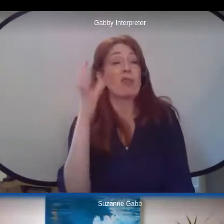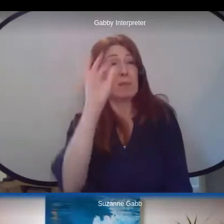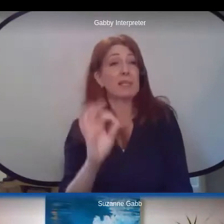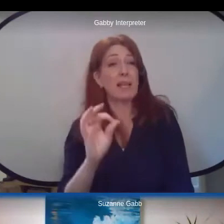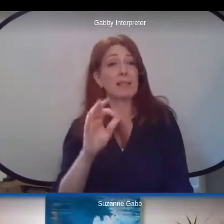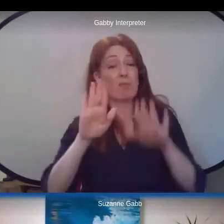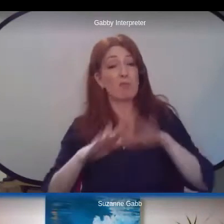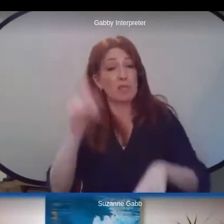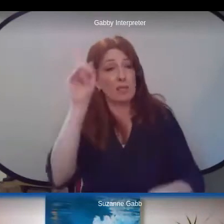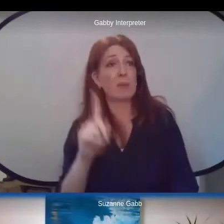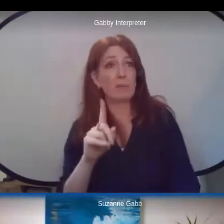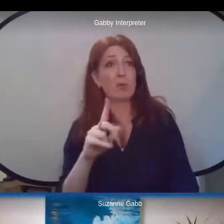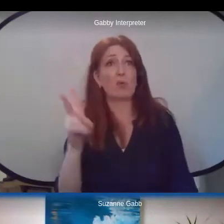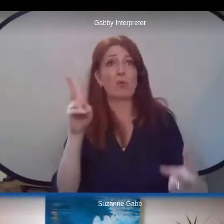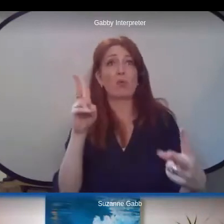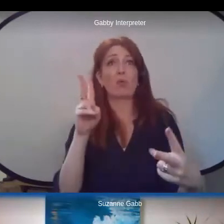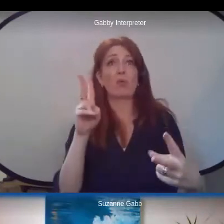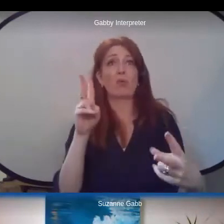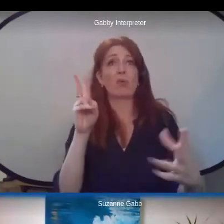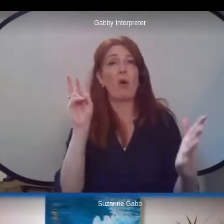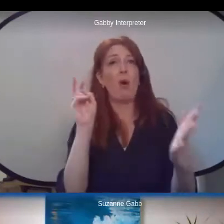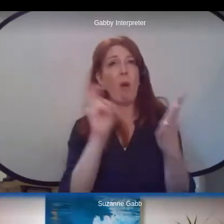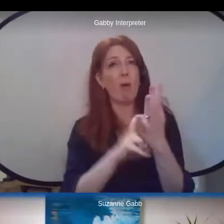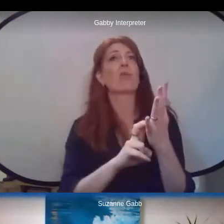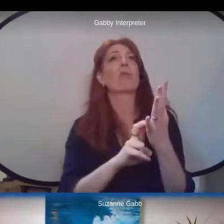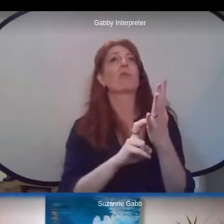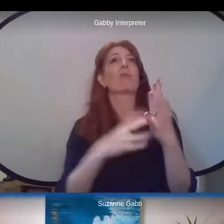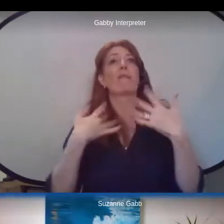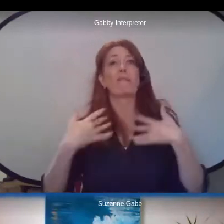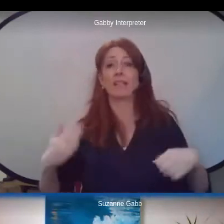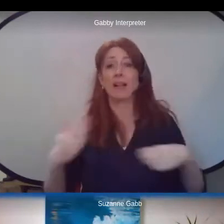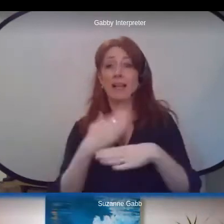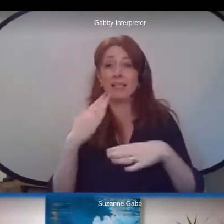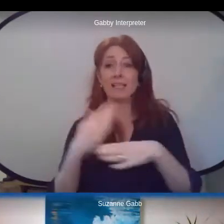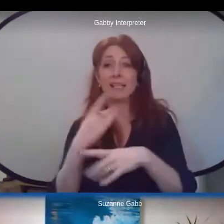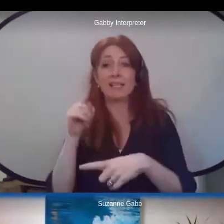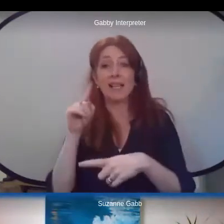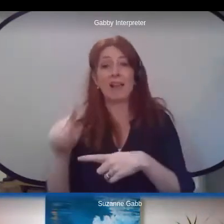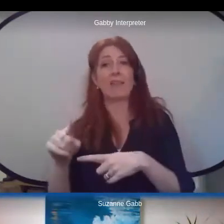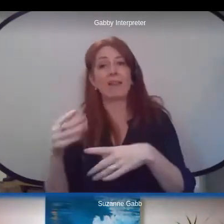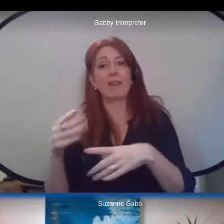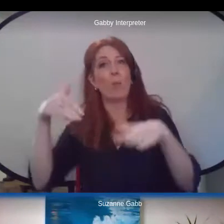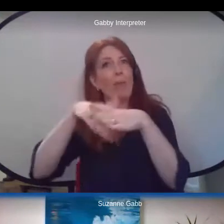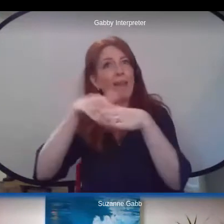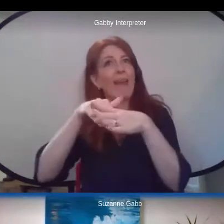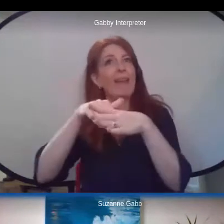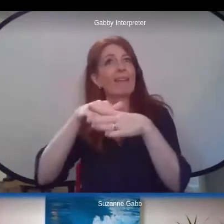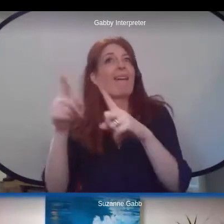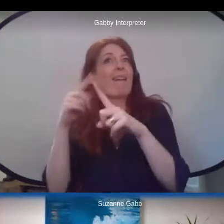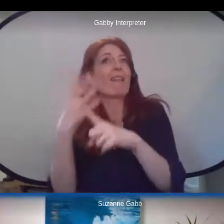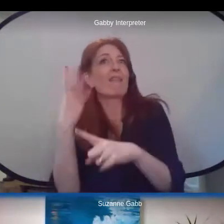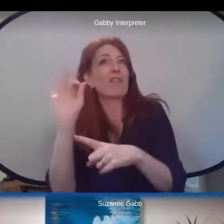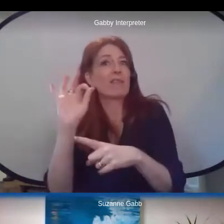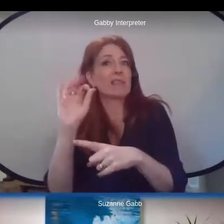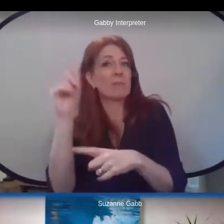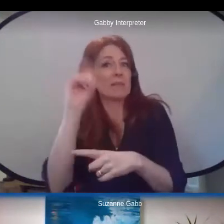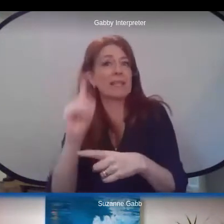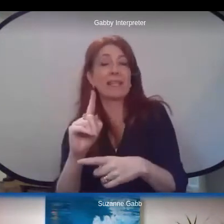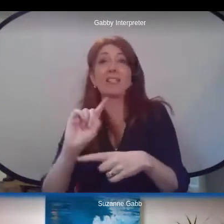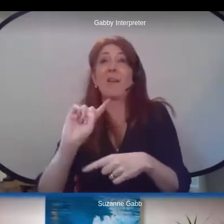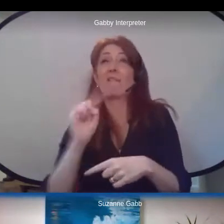of physical activity. And of that 53, another 50% of them, that was the first engagement they've ever had with a